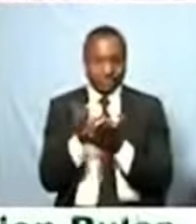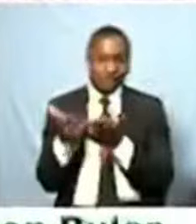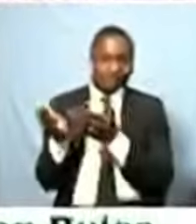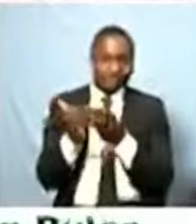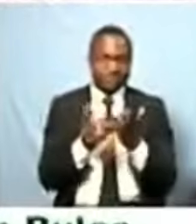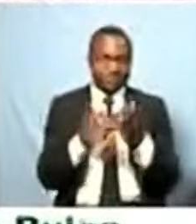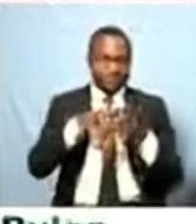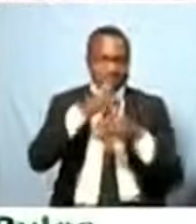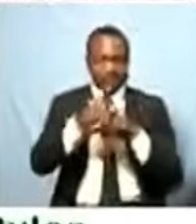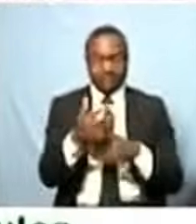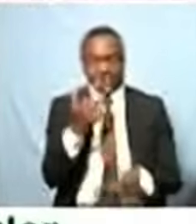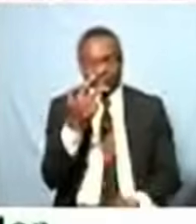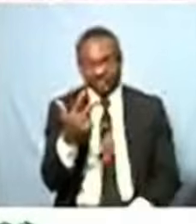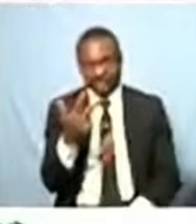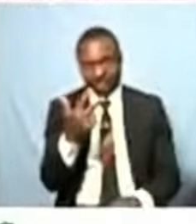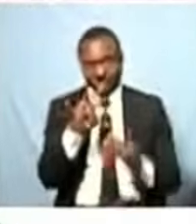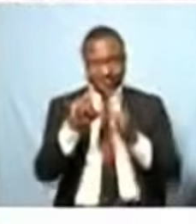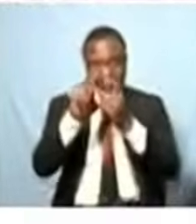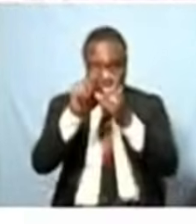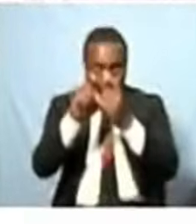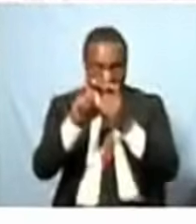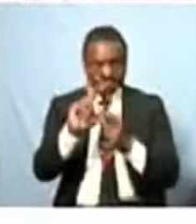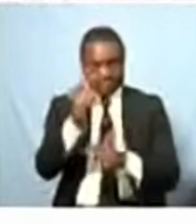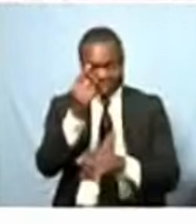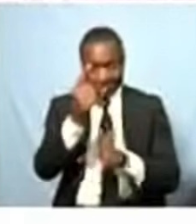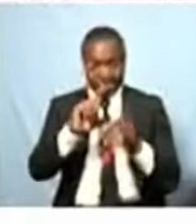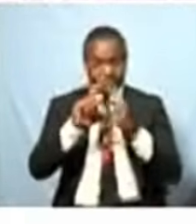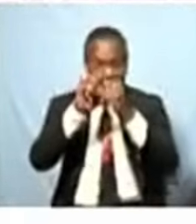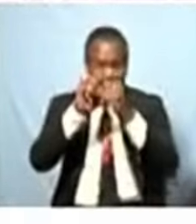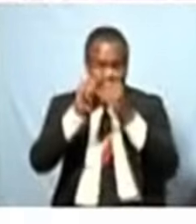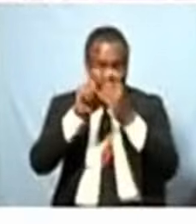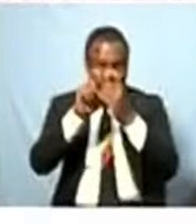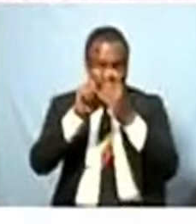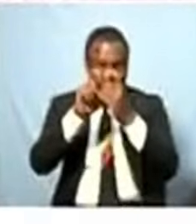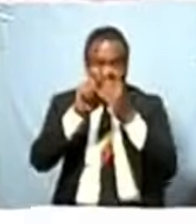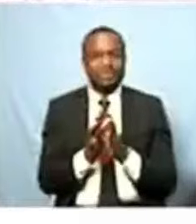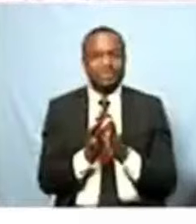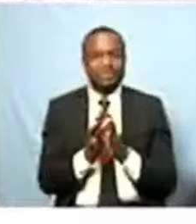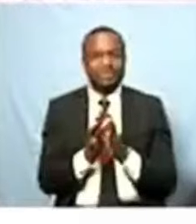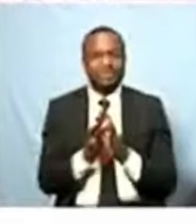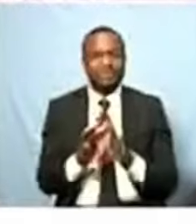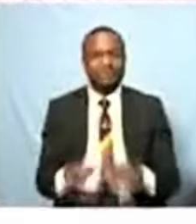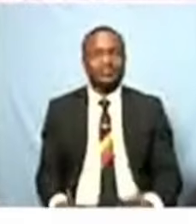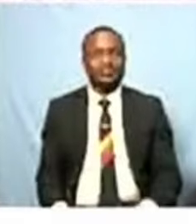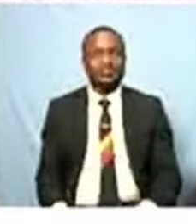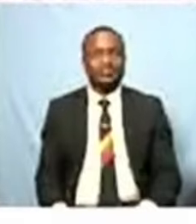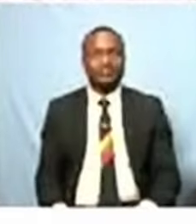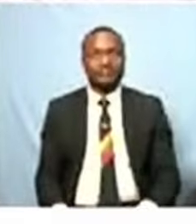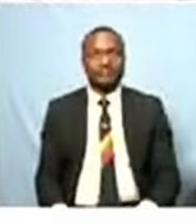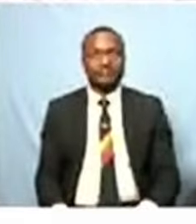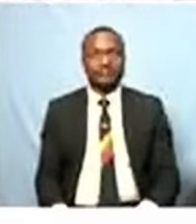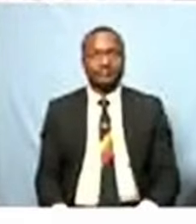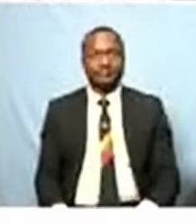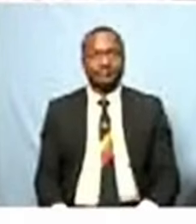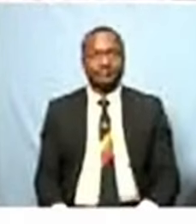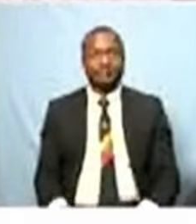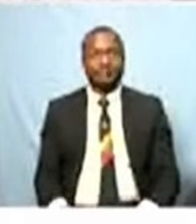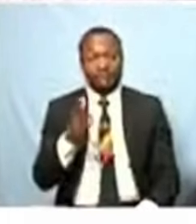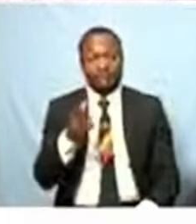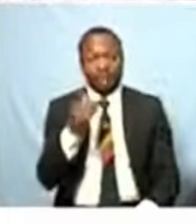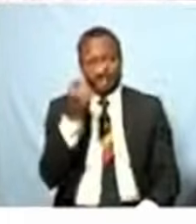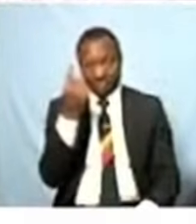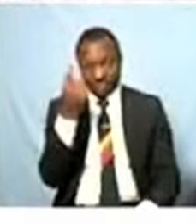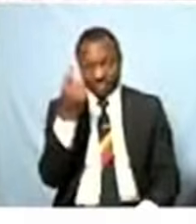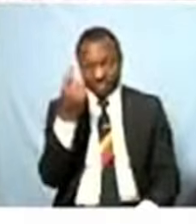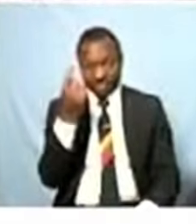out 3 main challenges. The first challenge, Madam Speaker, is that there are 11 heads that